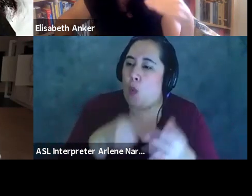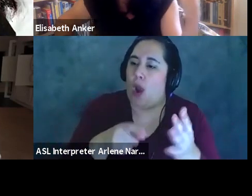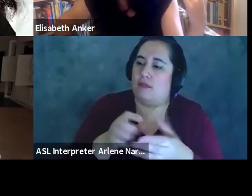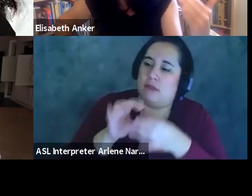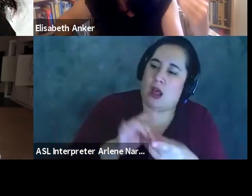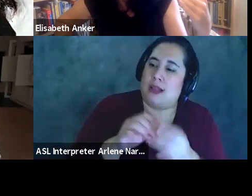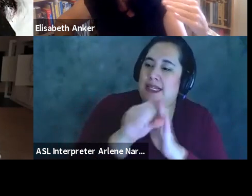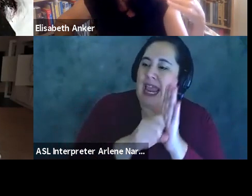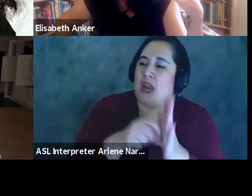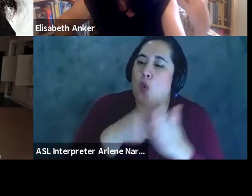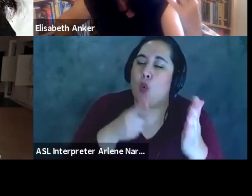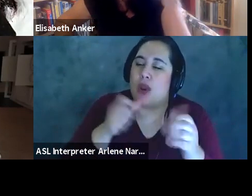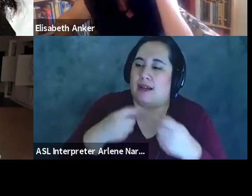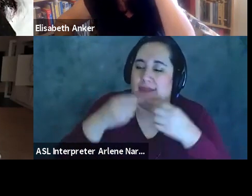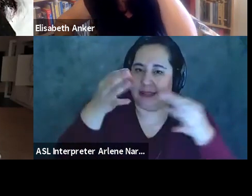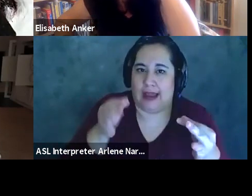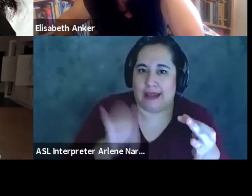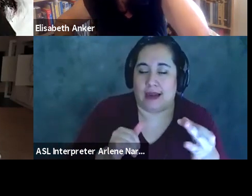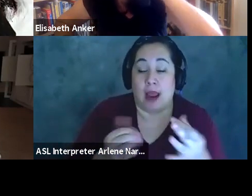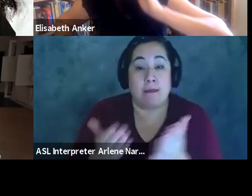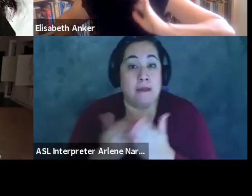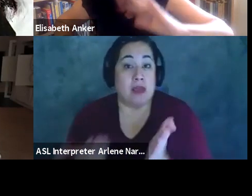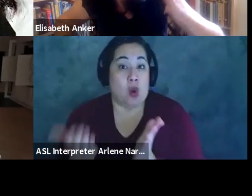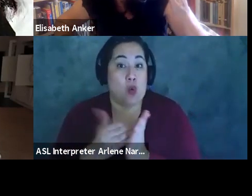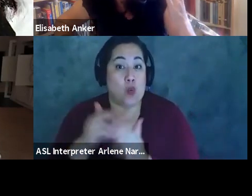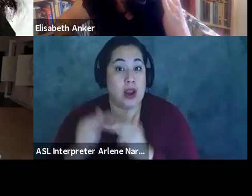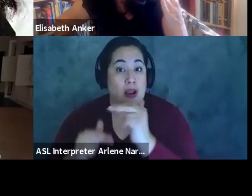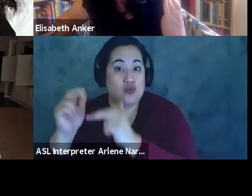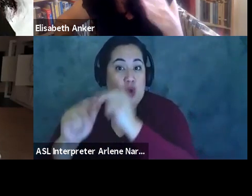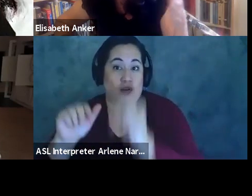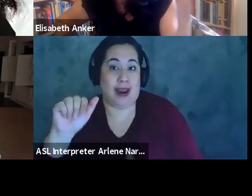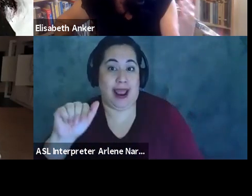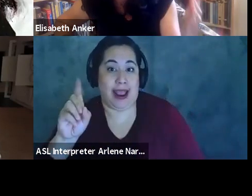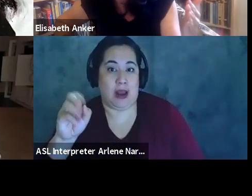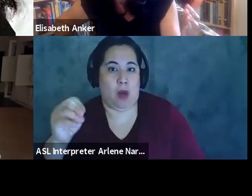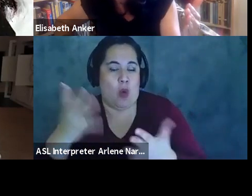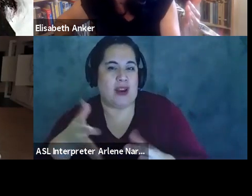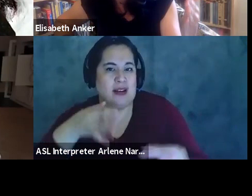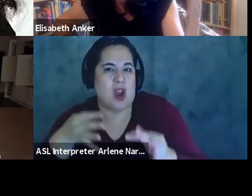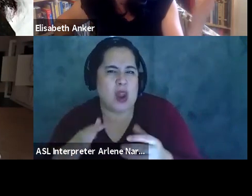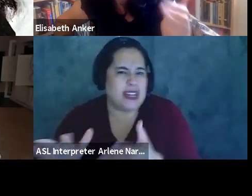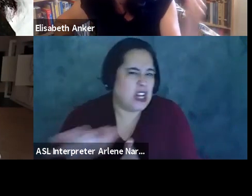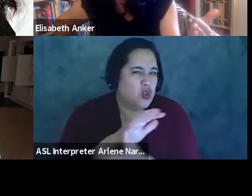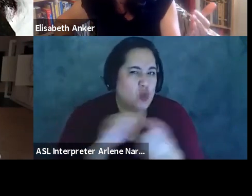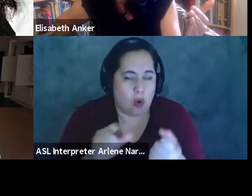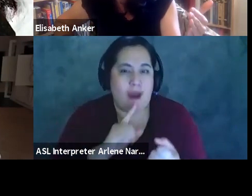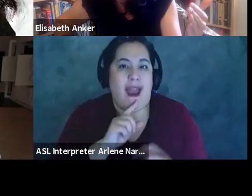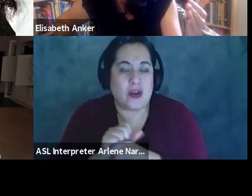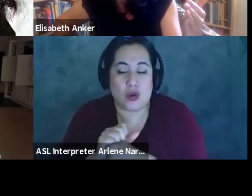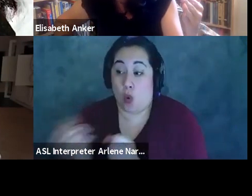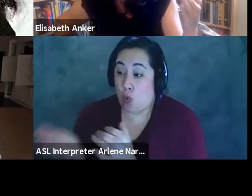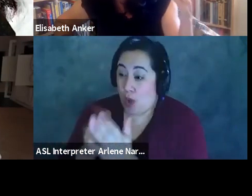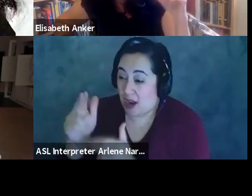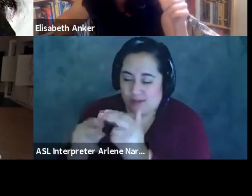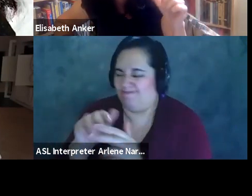maybe Reconstruction, and as Adom was already mentioning, the kind of absolute destruction of Reconstruction and the rise of white